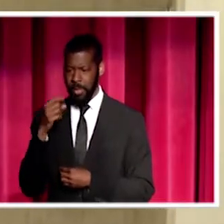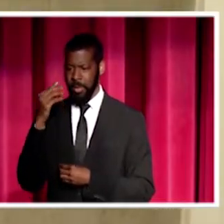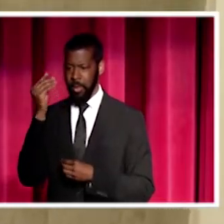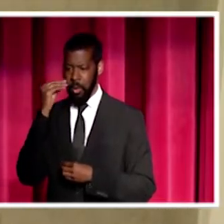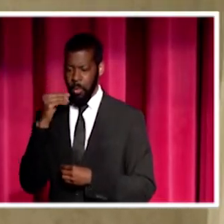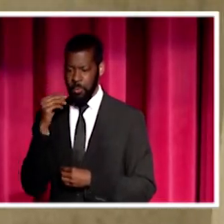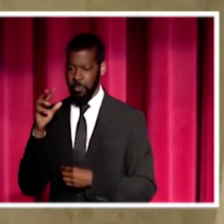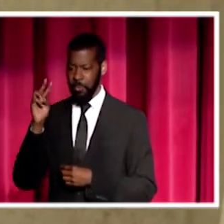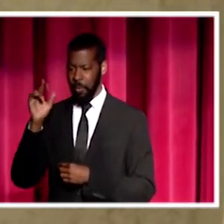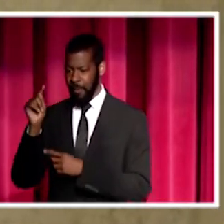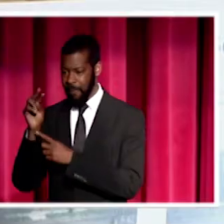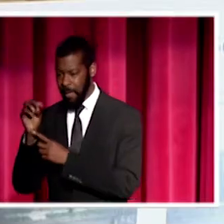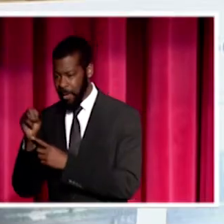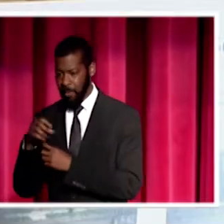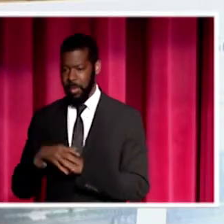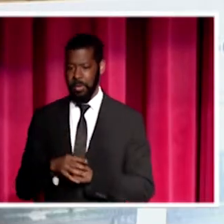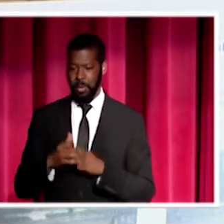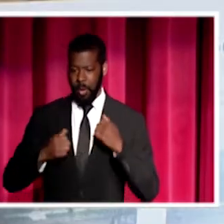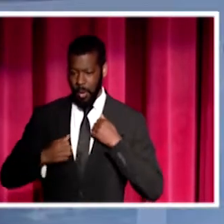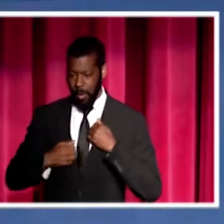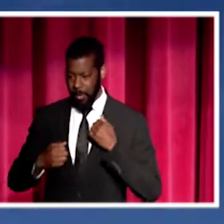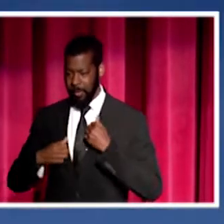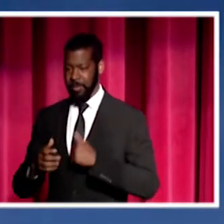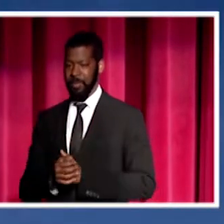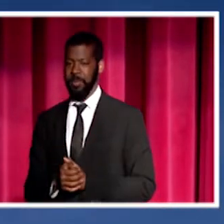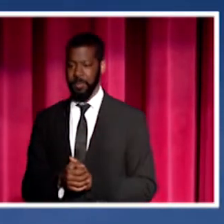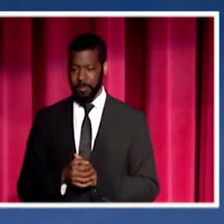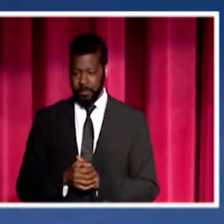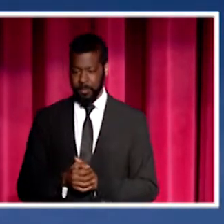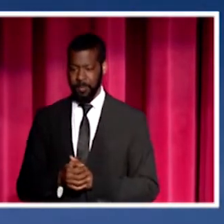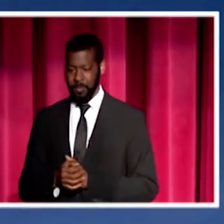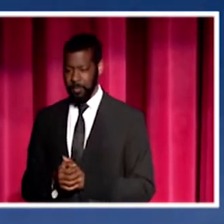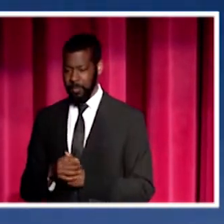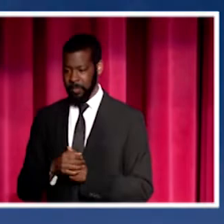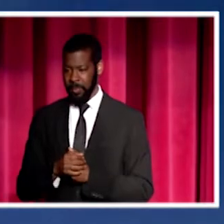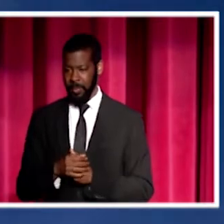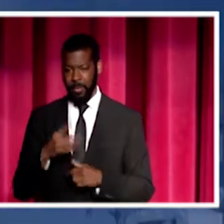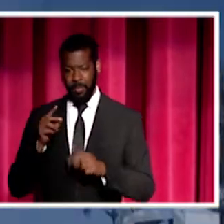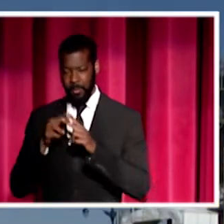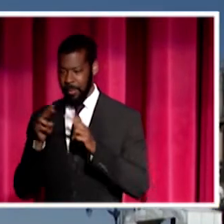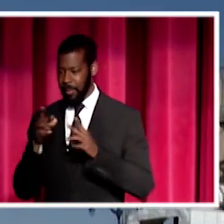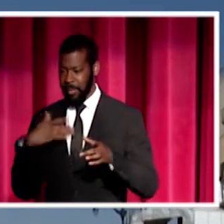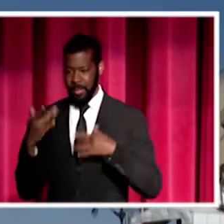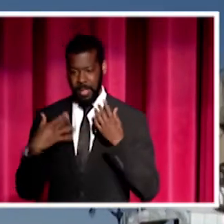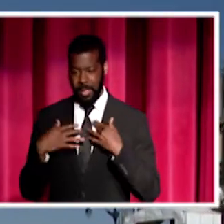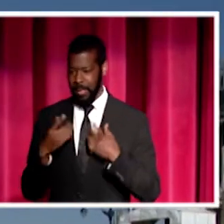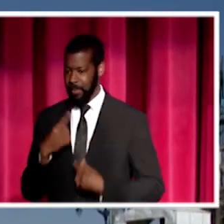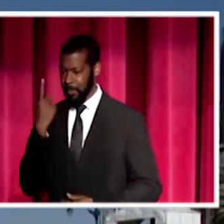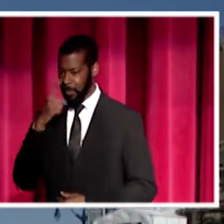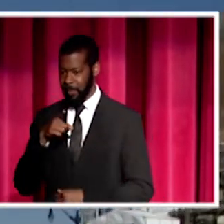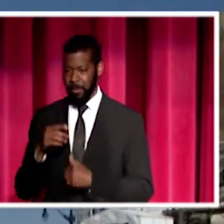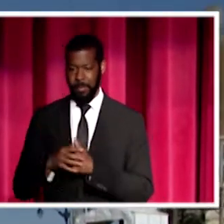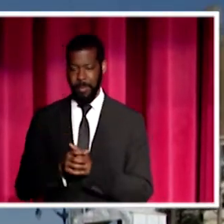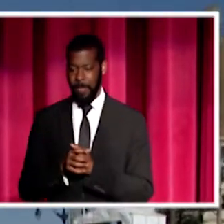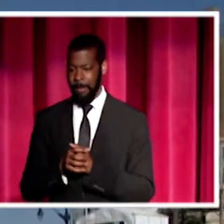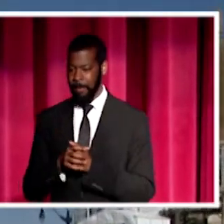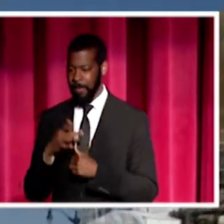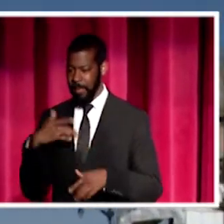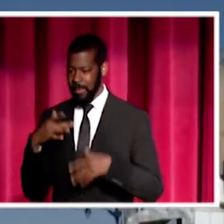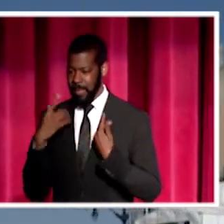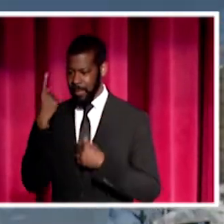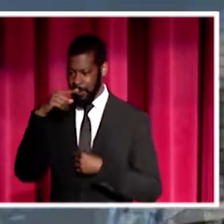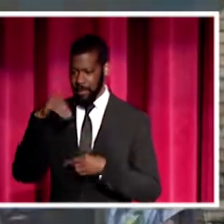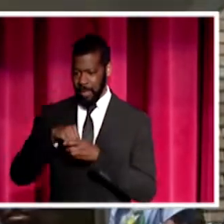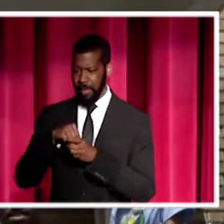Your program sets a model for the nation. It's really exciting, we're ready to get this thing going and, excited for the fans to be